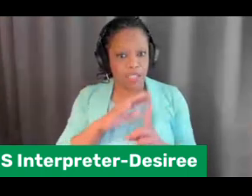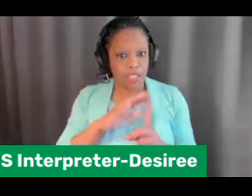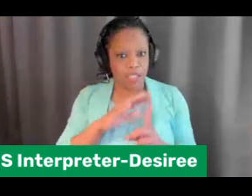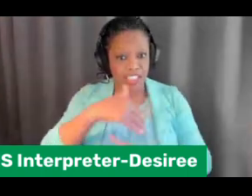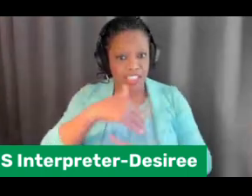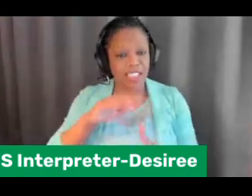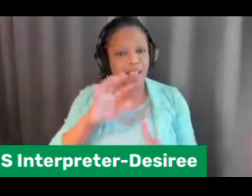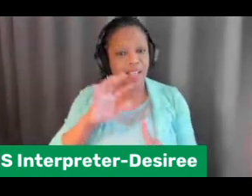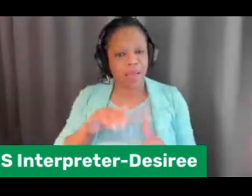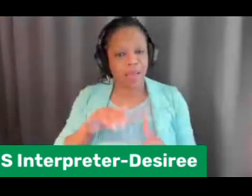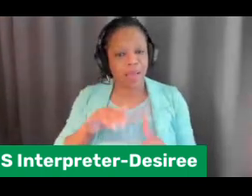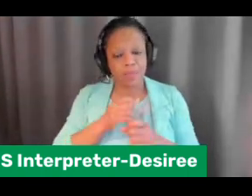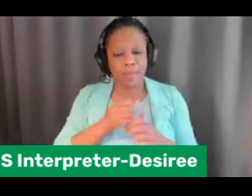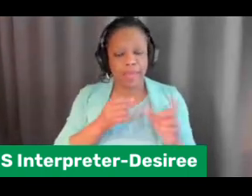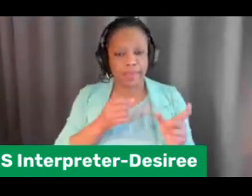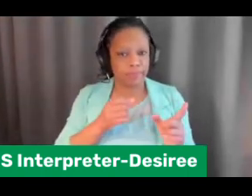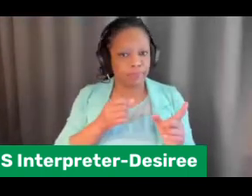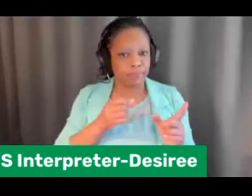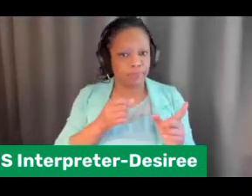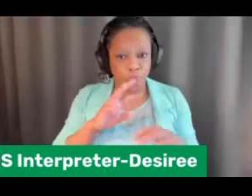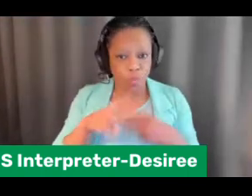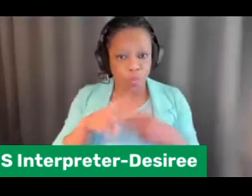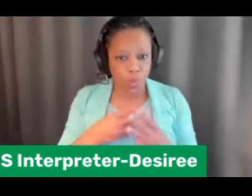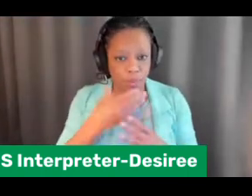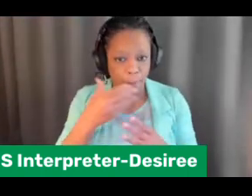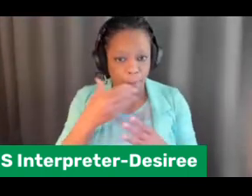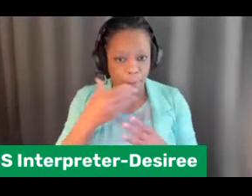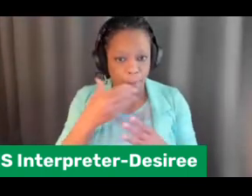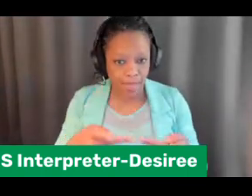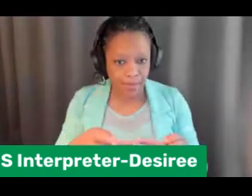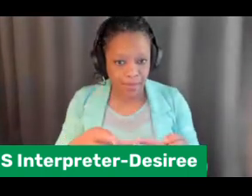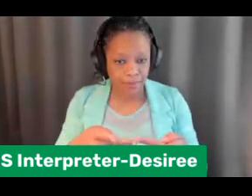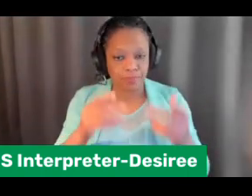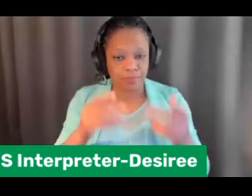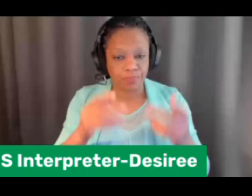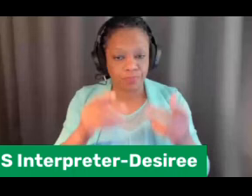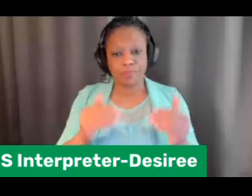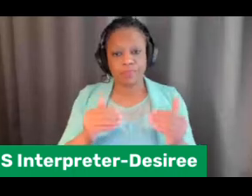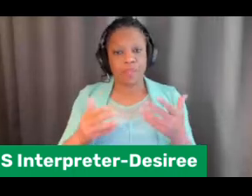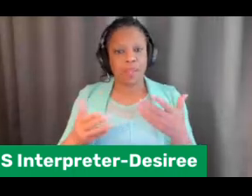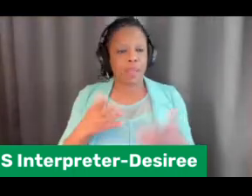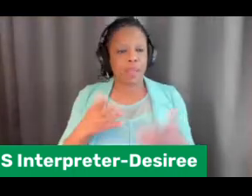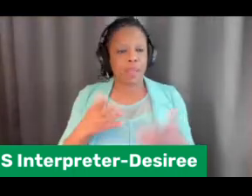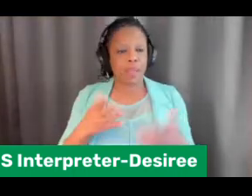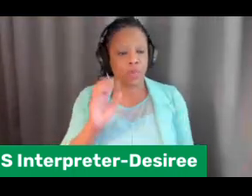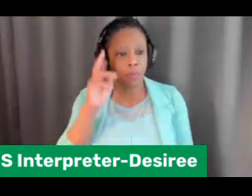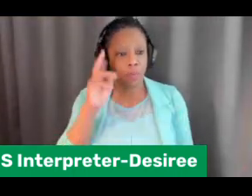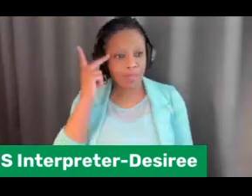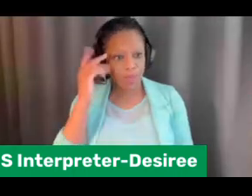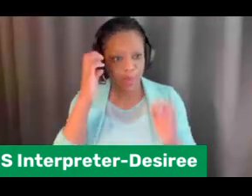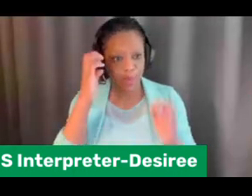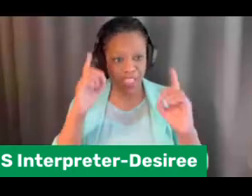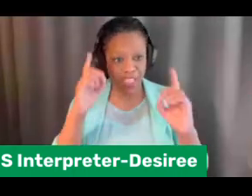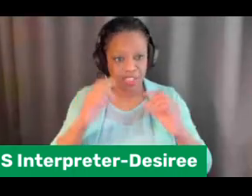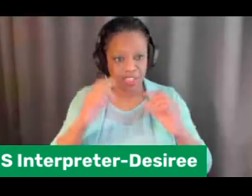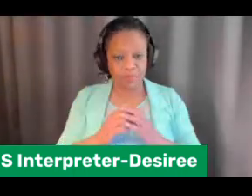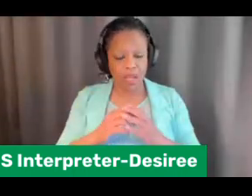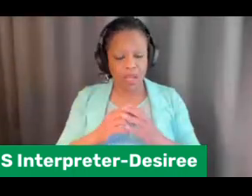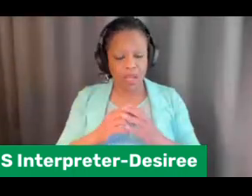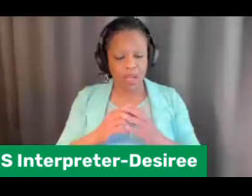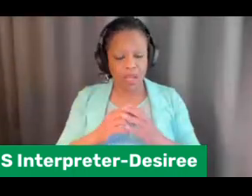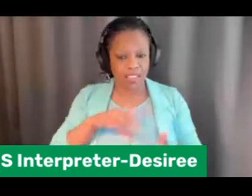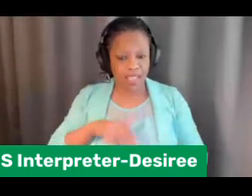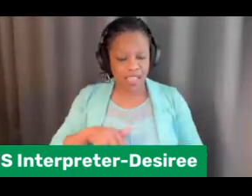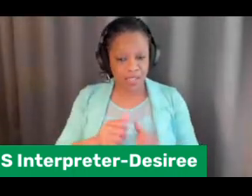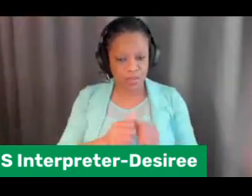For us, Healing Center Collective Care was also engaging in political education. It was studying. It's studying together. It's